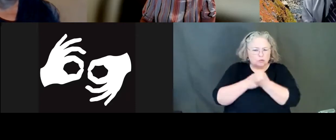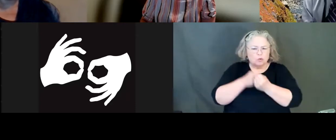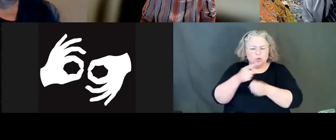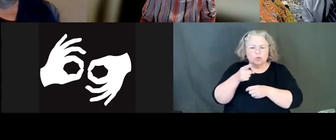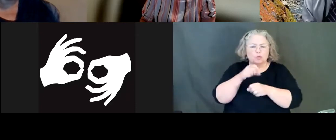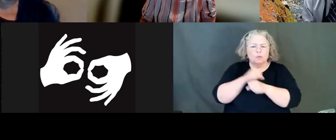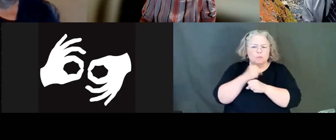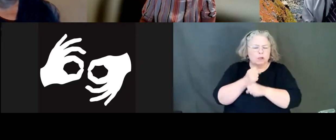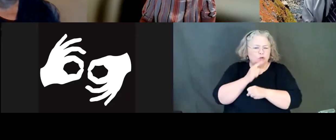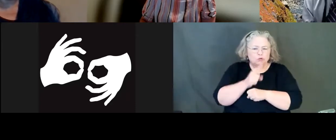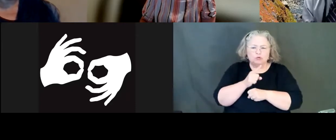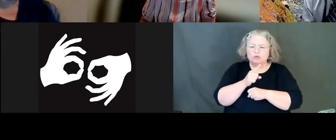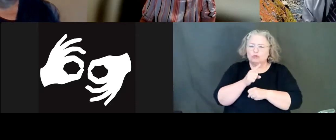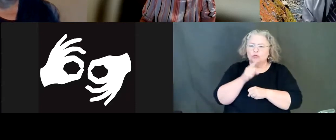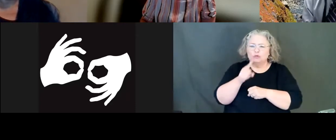that